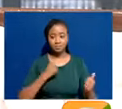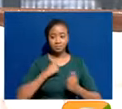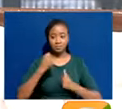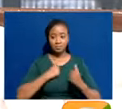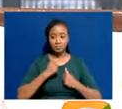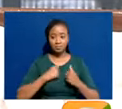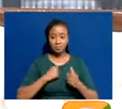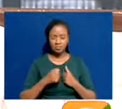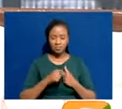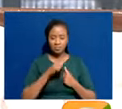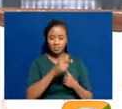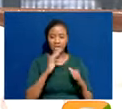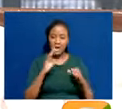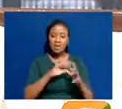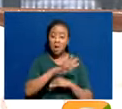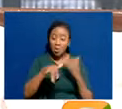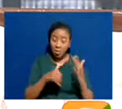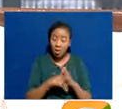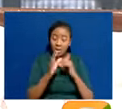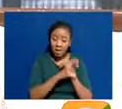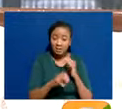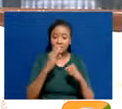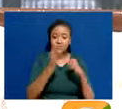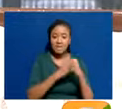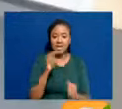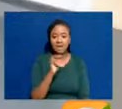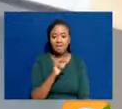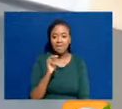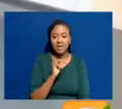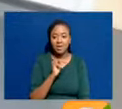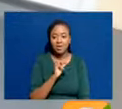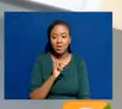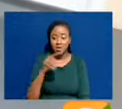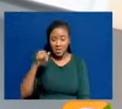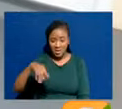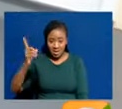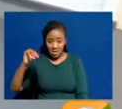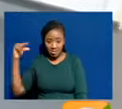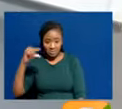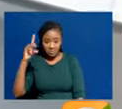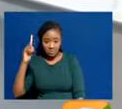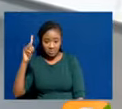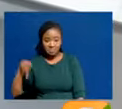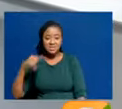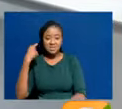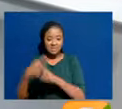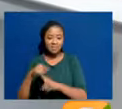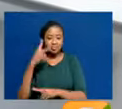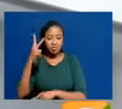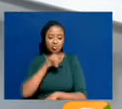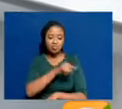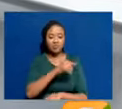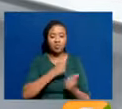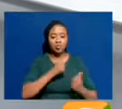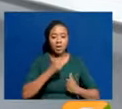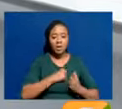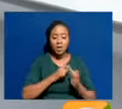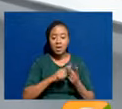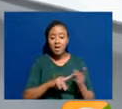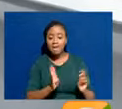$11 billion. As a country? As a country. Nairobi's GDP is more than twice Rwanda's. Wow. Burundi is $2